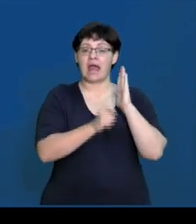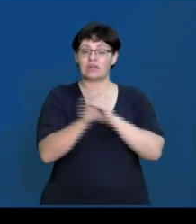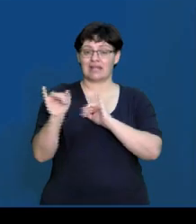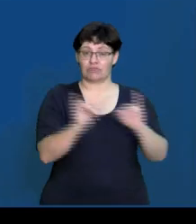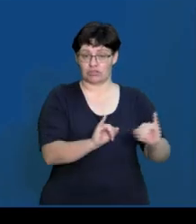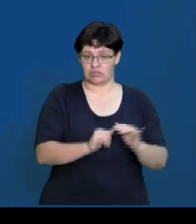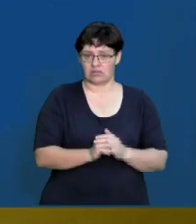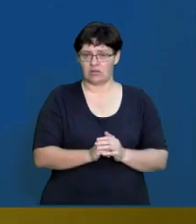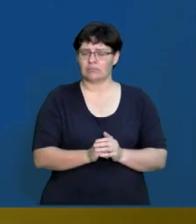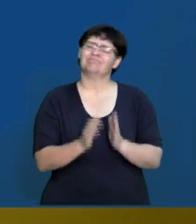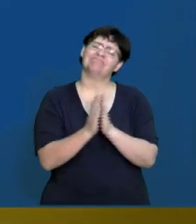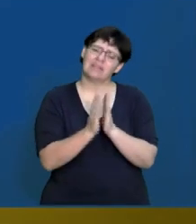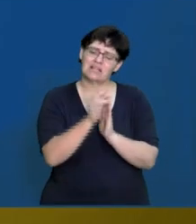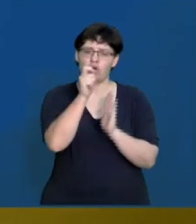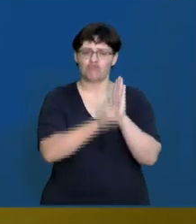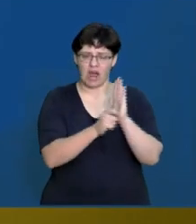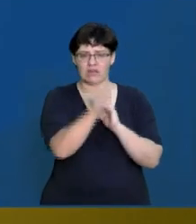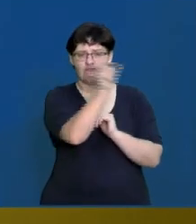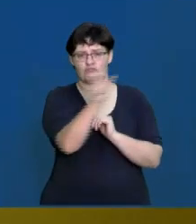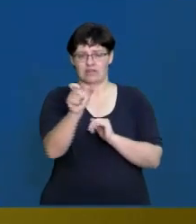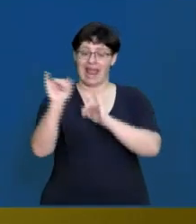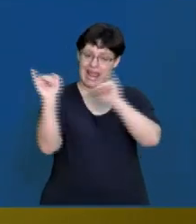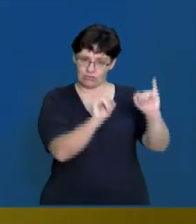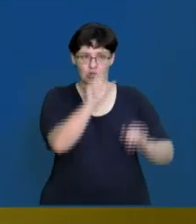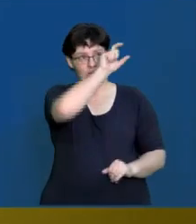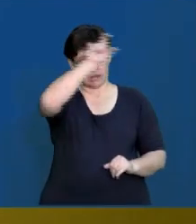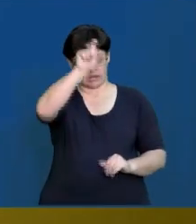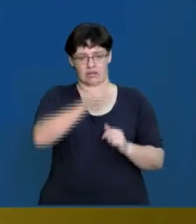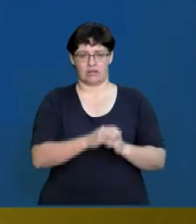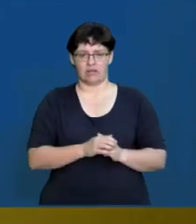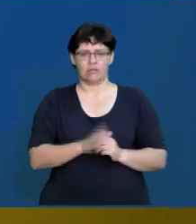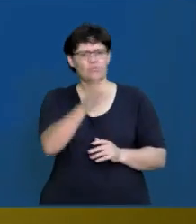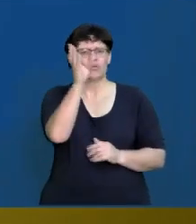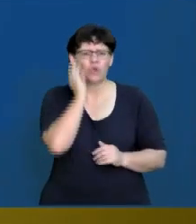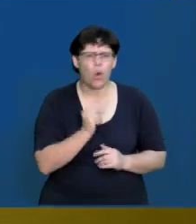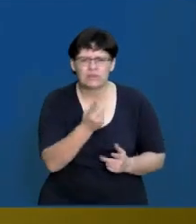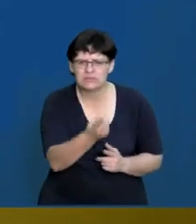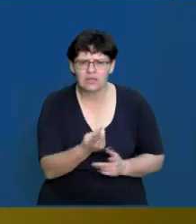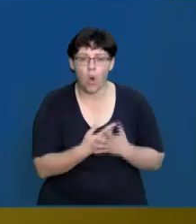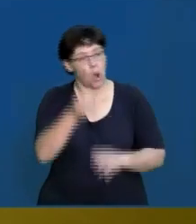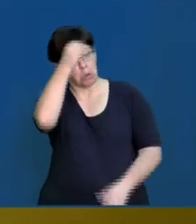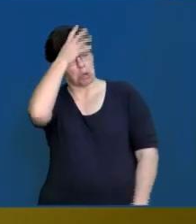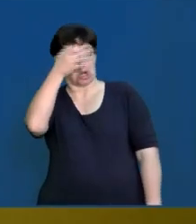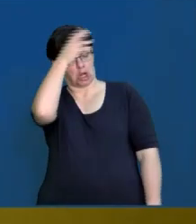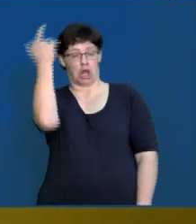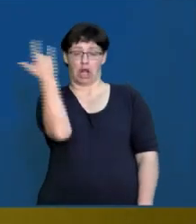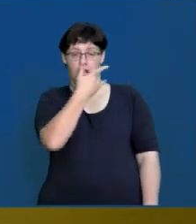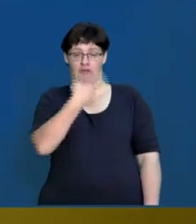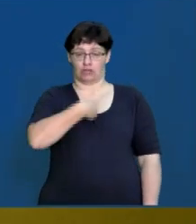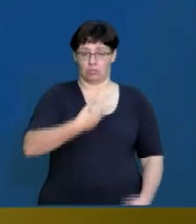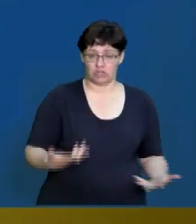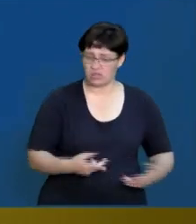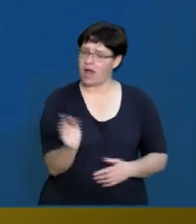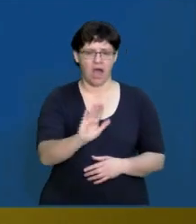your introduction, please write the word introduction there. You are not too old, you are not too educated to